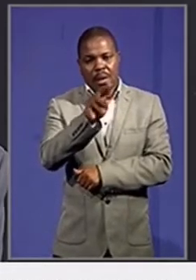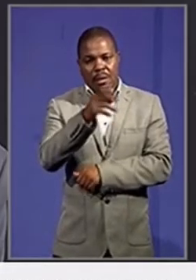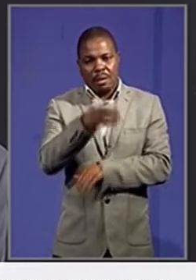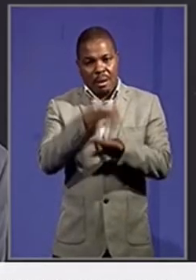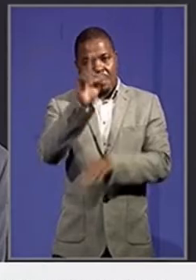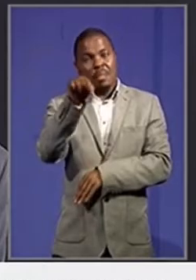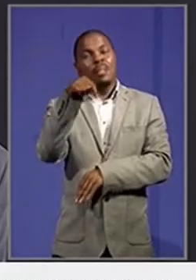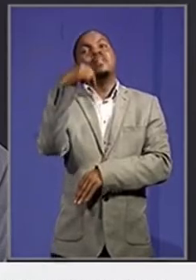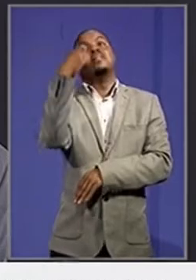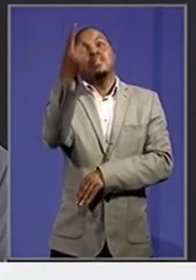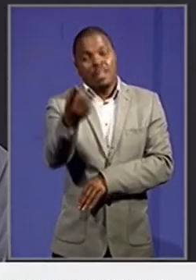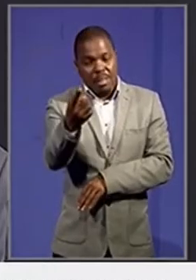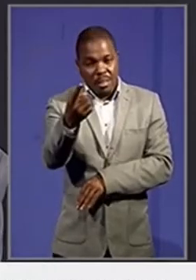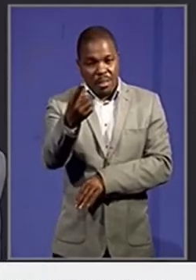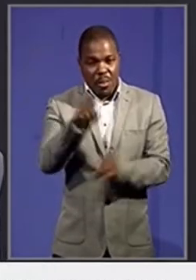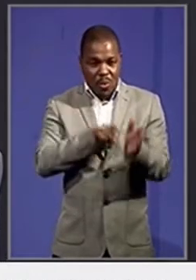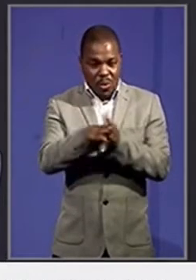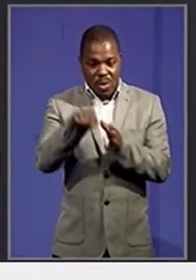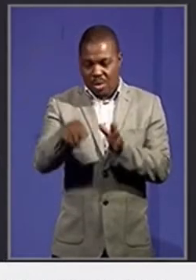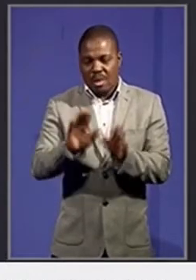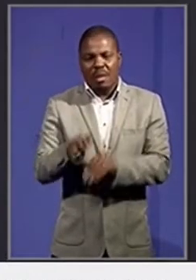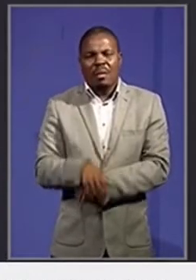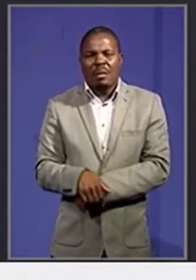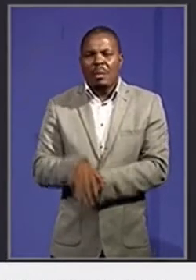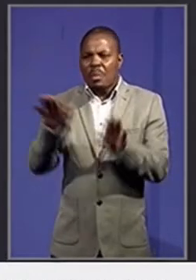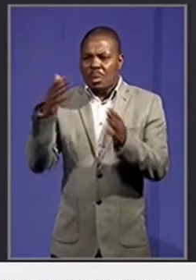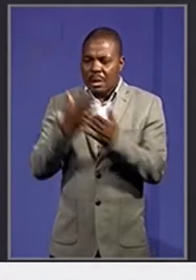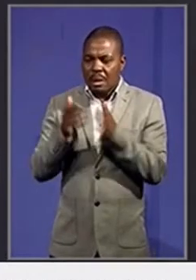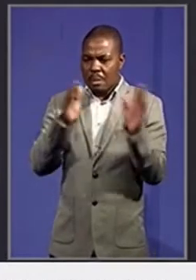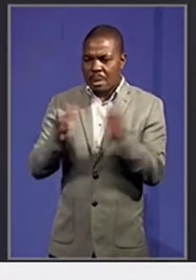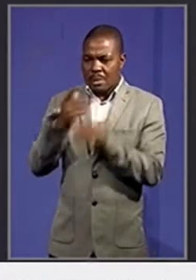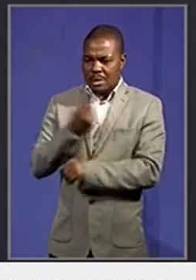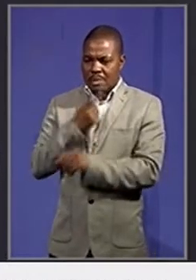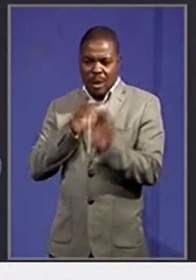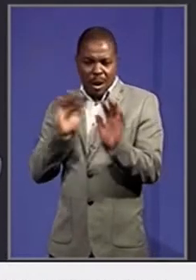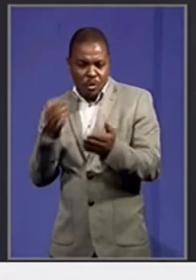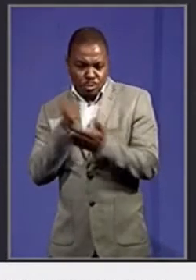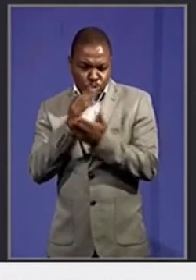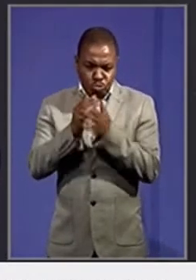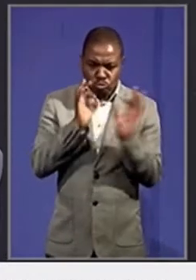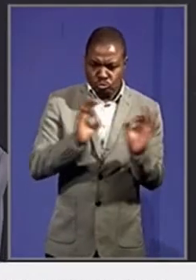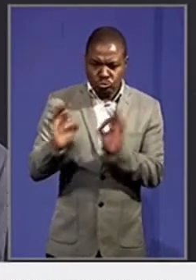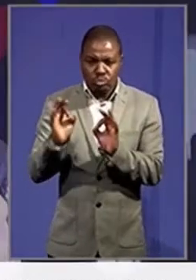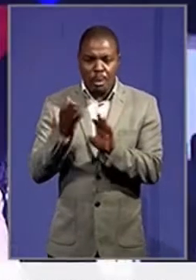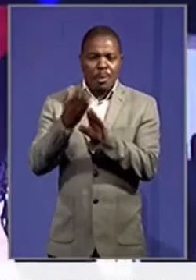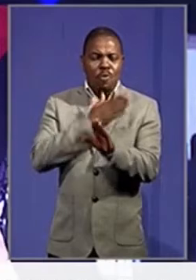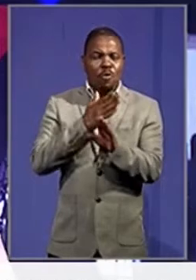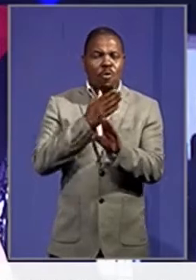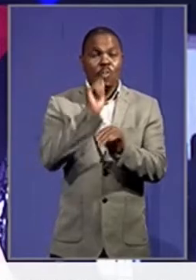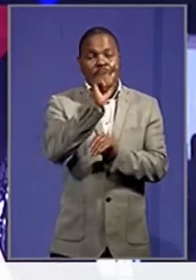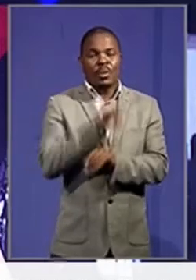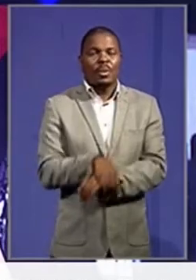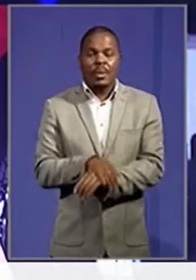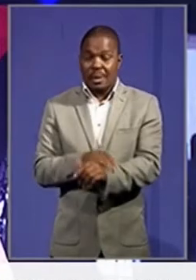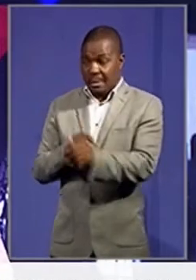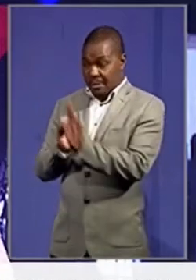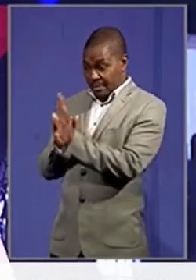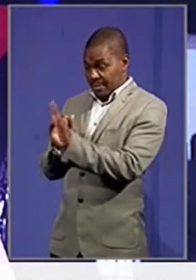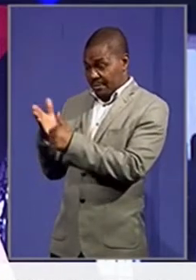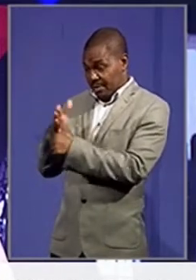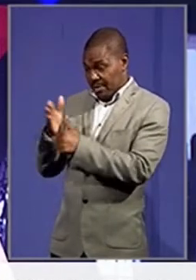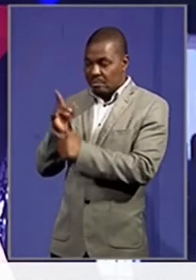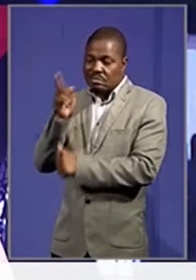leng bekeng yane beke latelang ba ka etsang go itukisetsa gore ntho tsa bona di hantle pele go fitlha nako ele a re ke re lekile ntho e bohlokwa